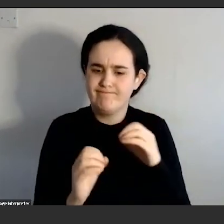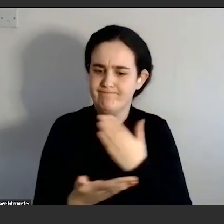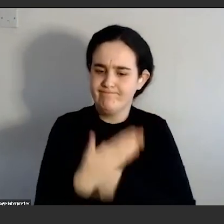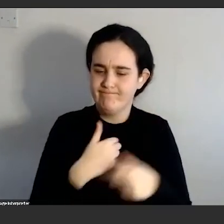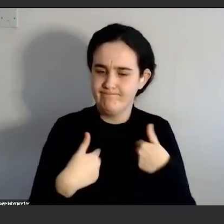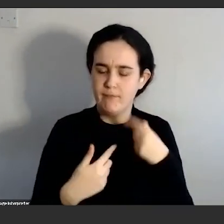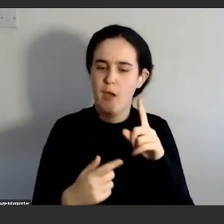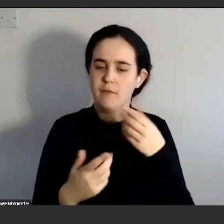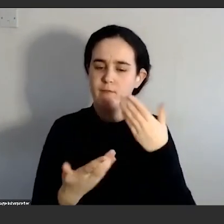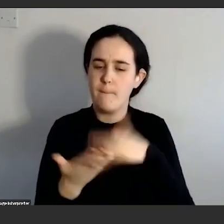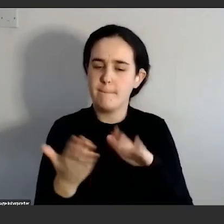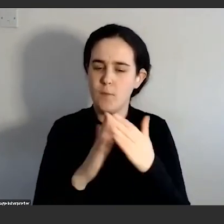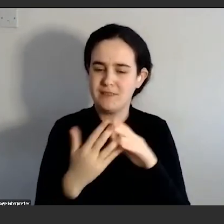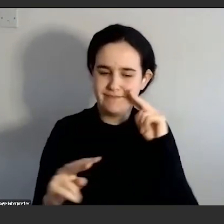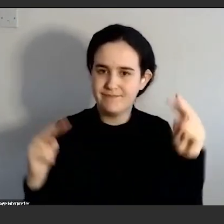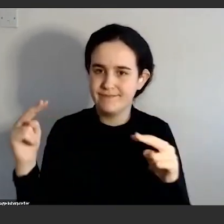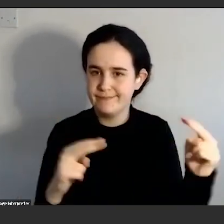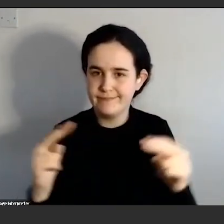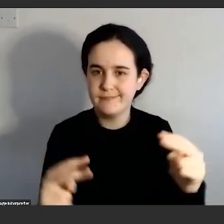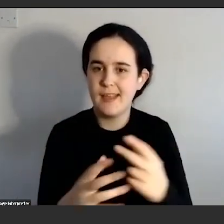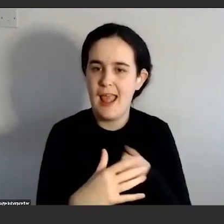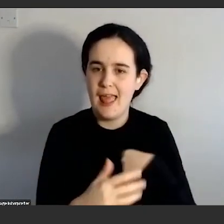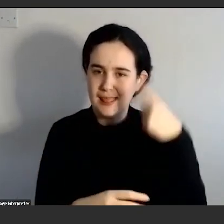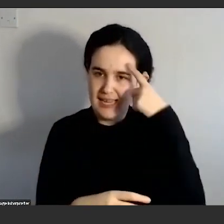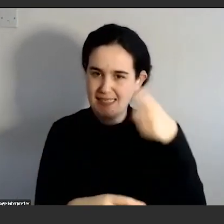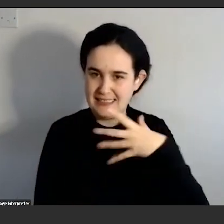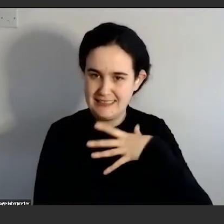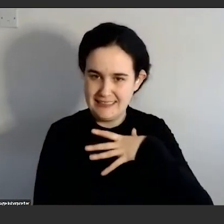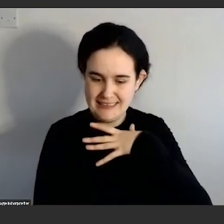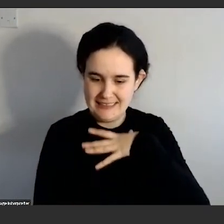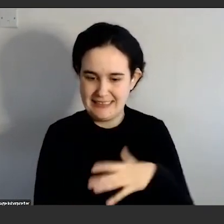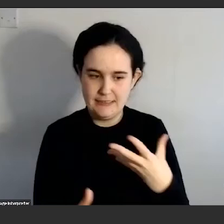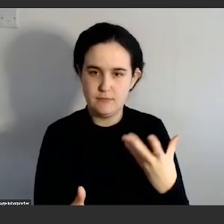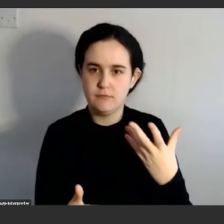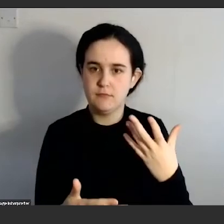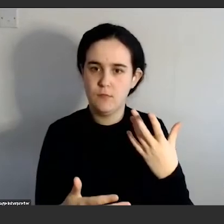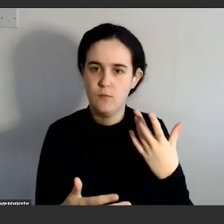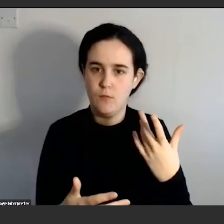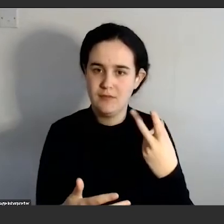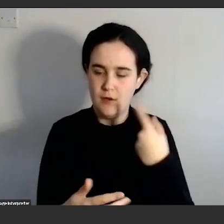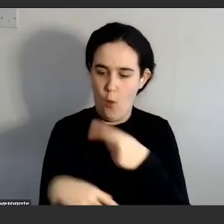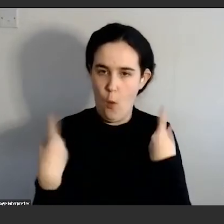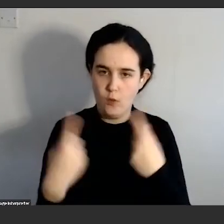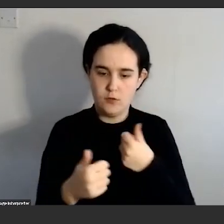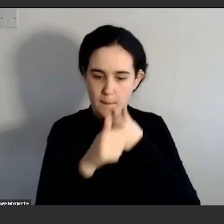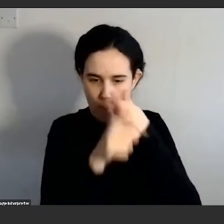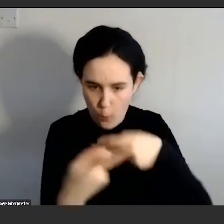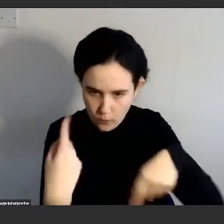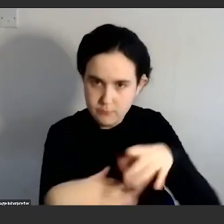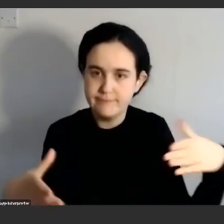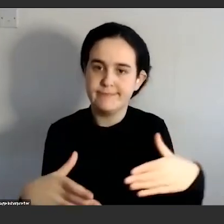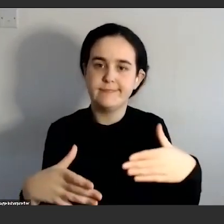certain sense of a shared purpose with the disability community and the